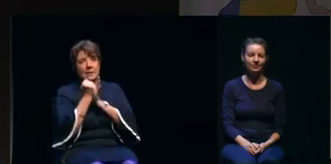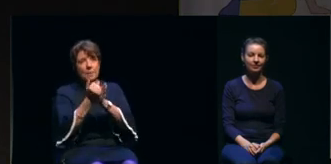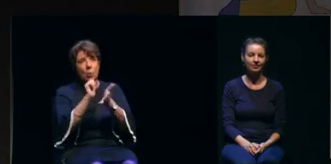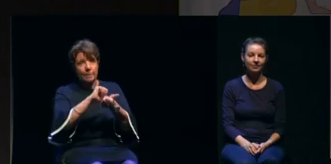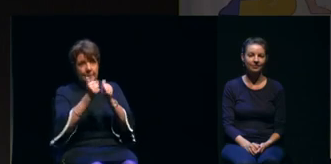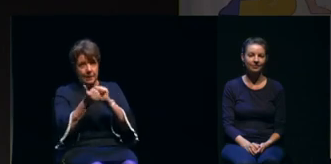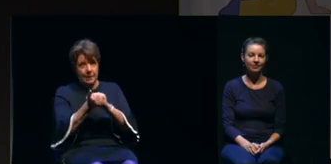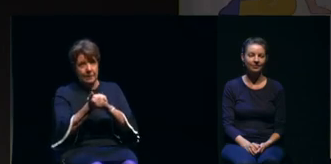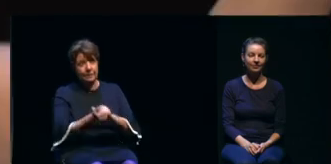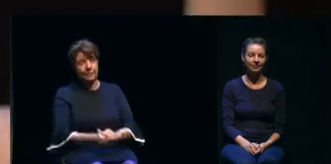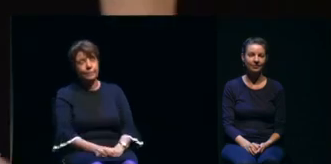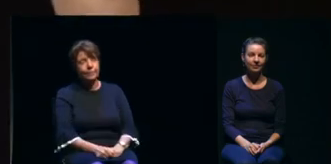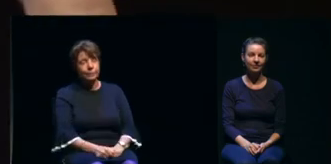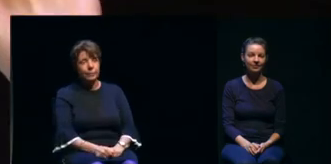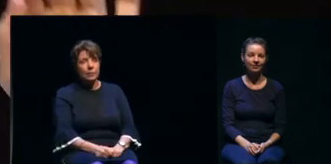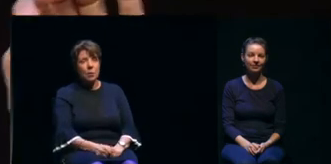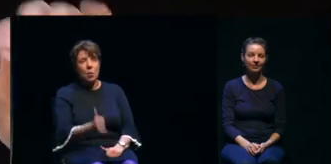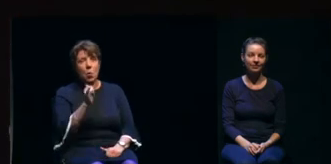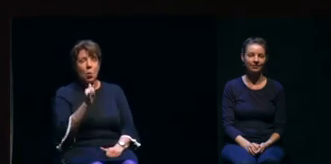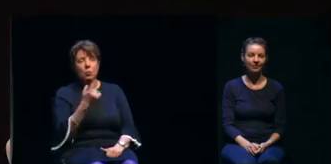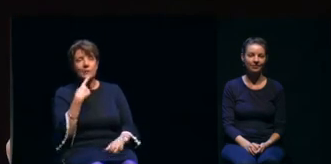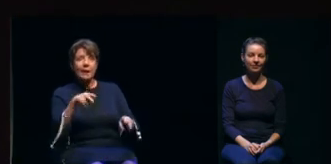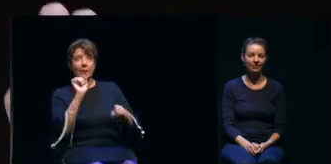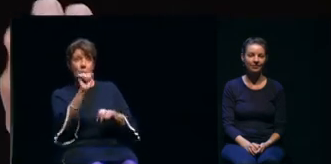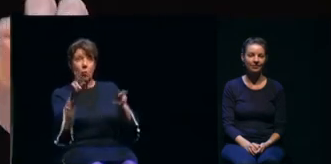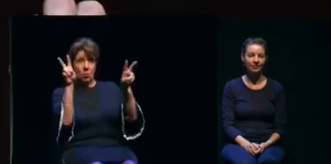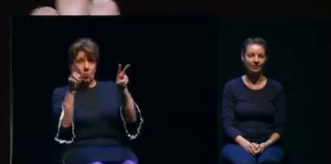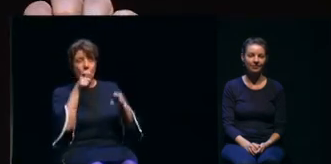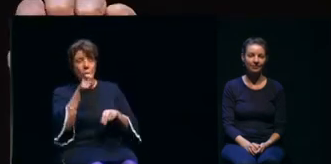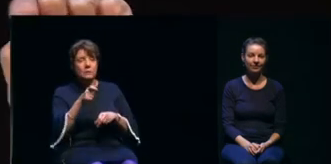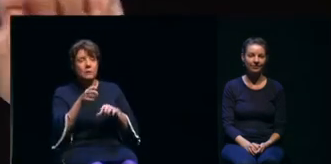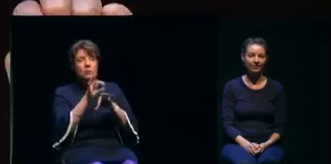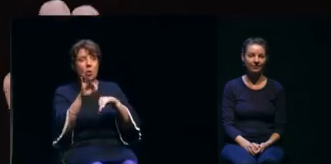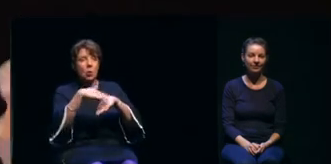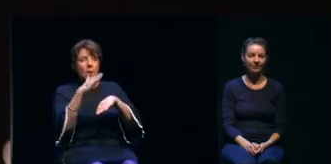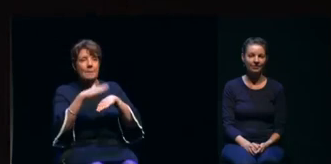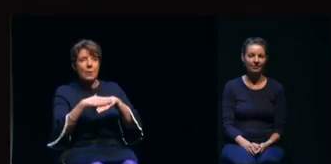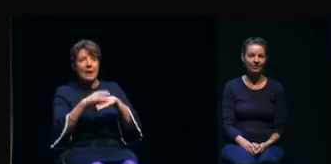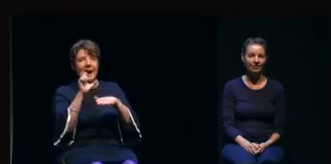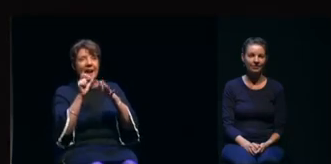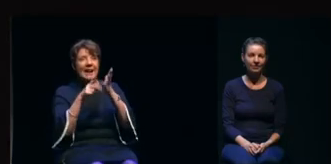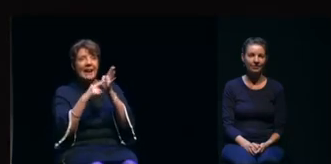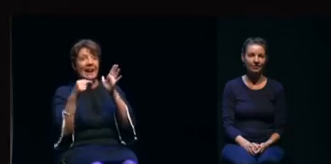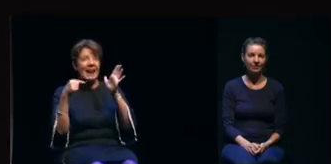partner, or to put it in your phrasing, do not marry a cunt.